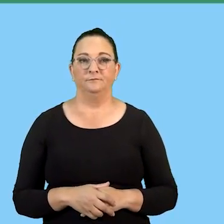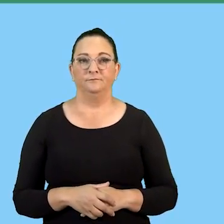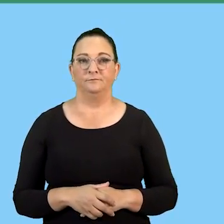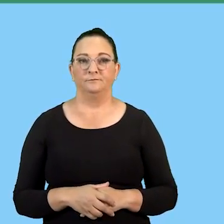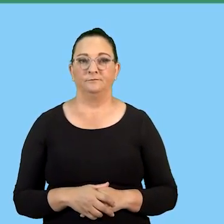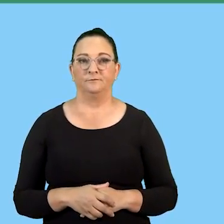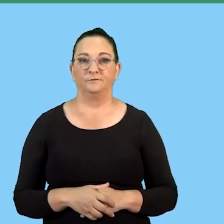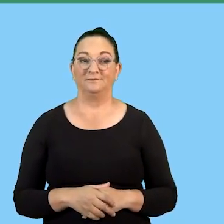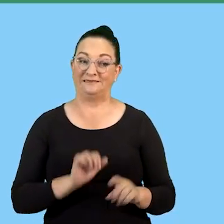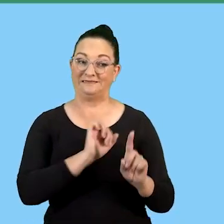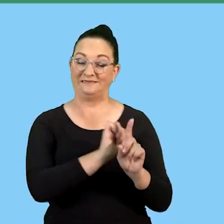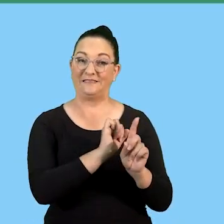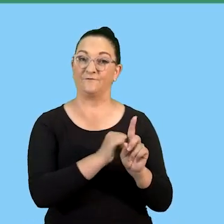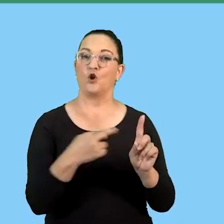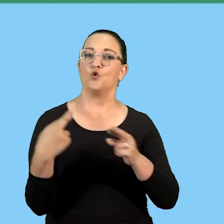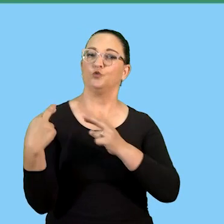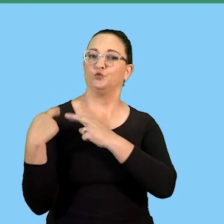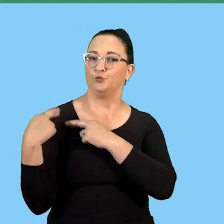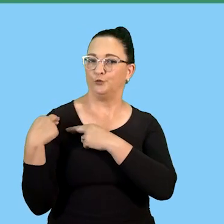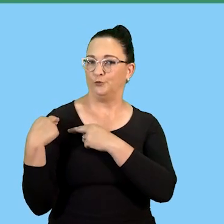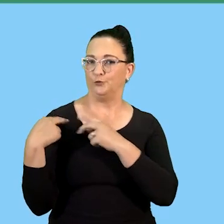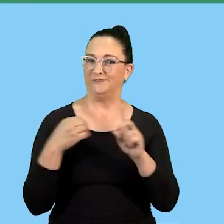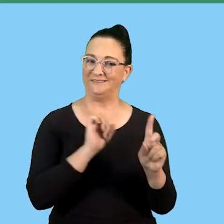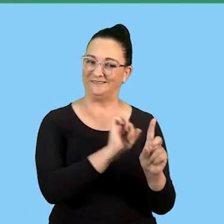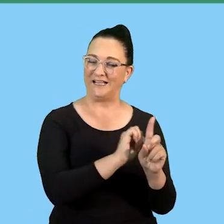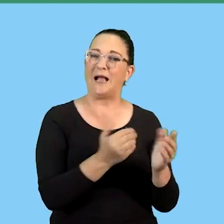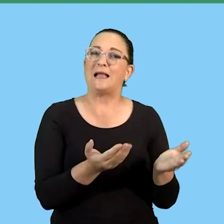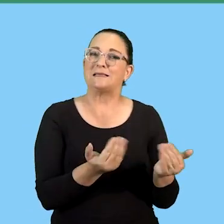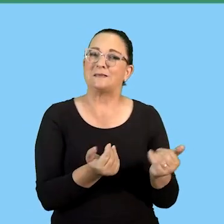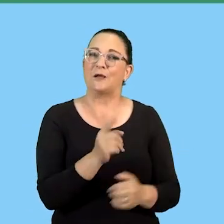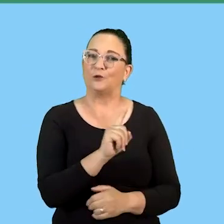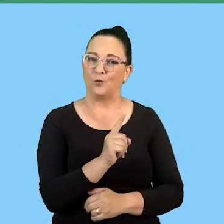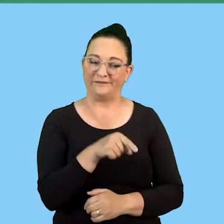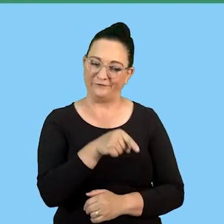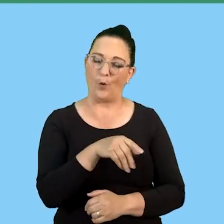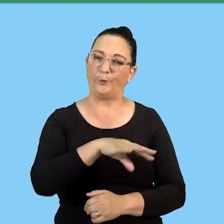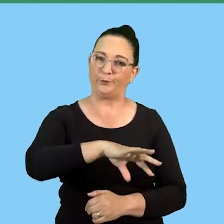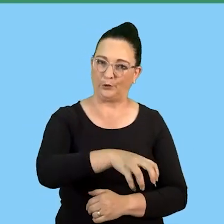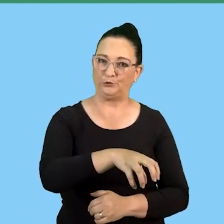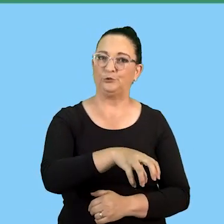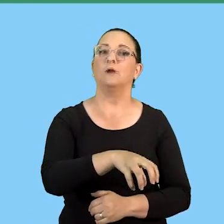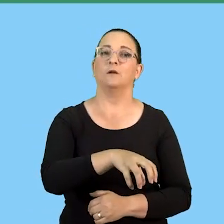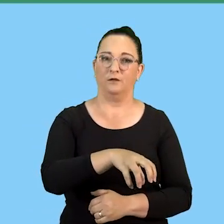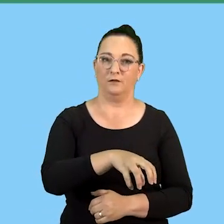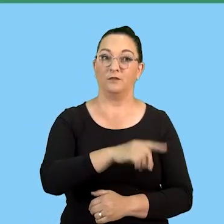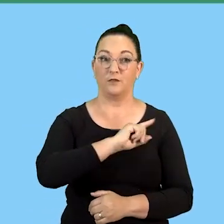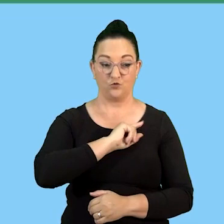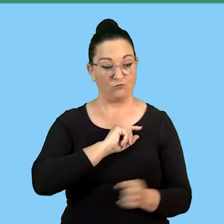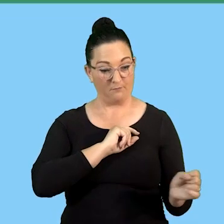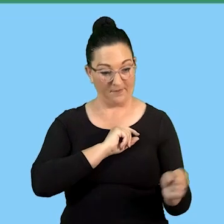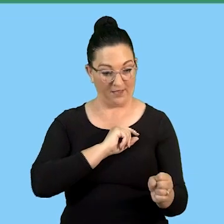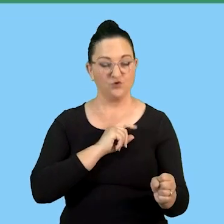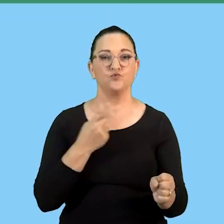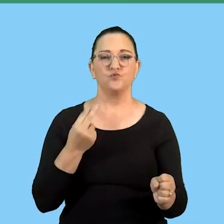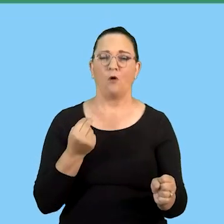the specific responsibilities and expectations of the new position. So when you are placing me as the